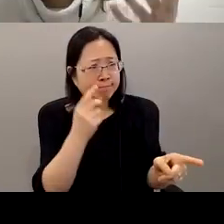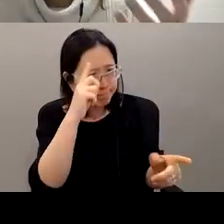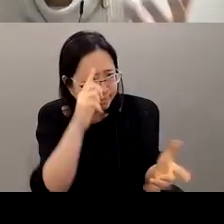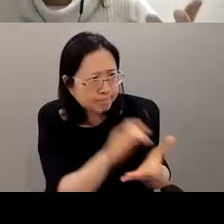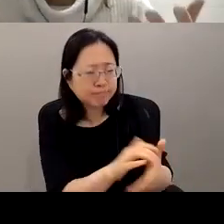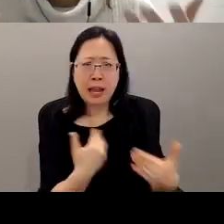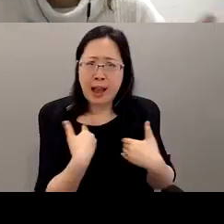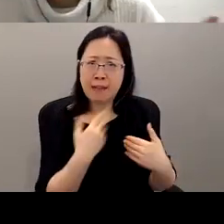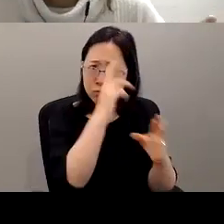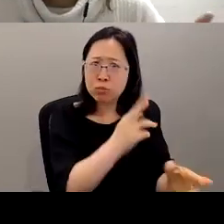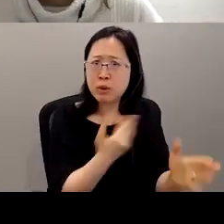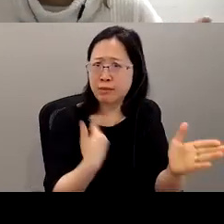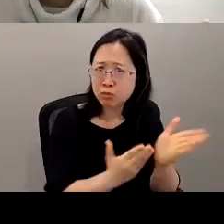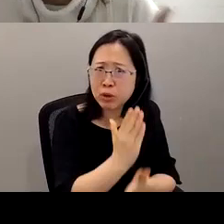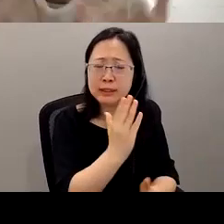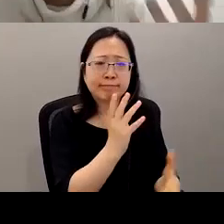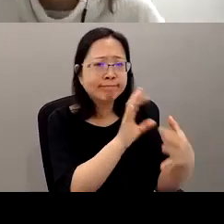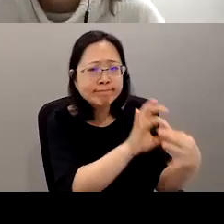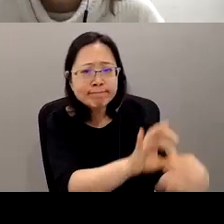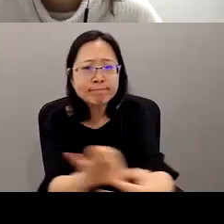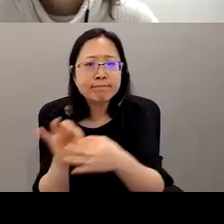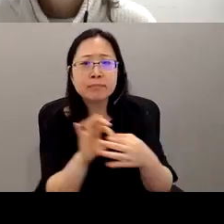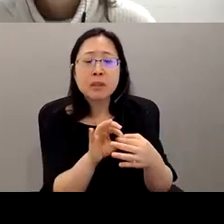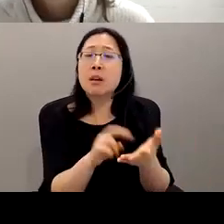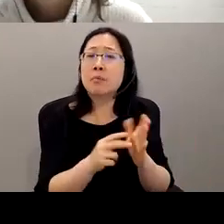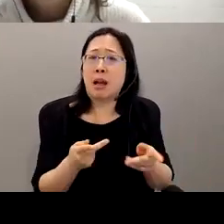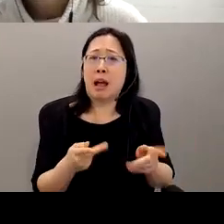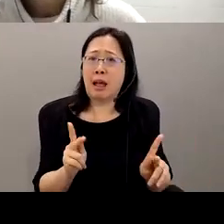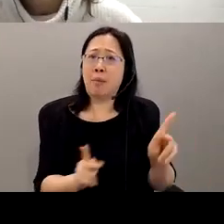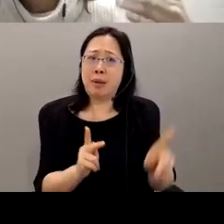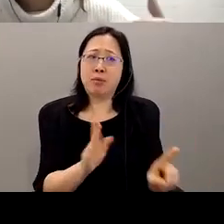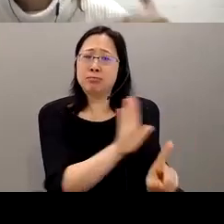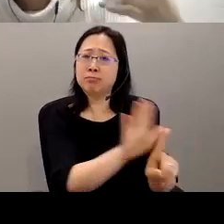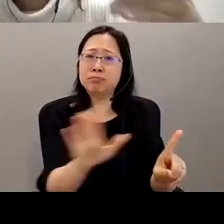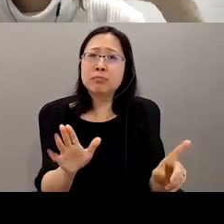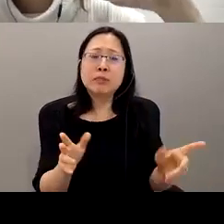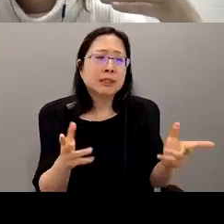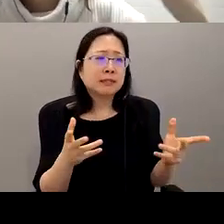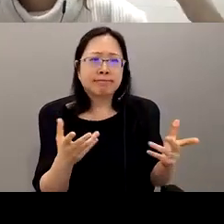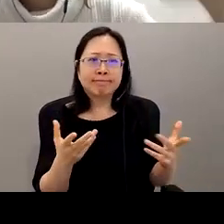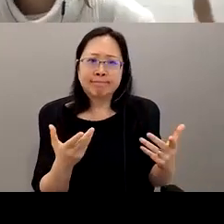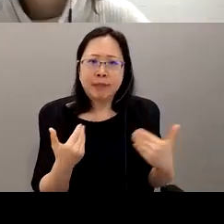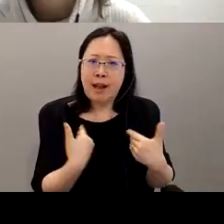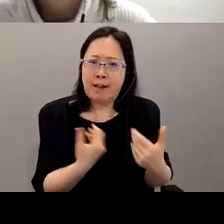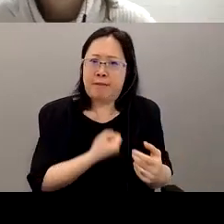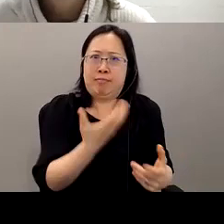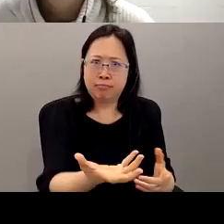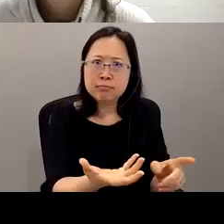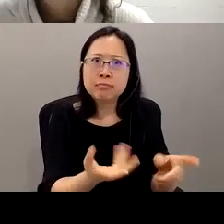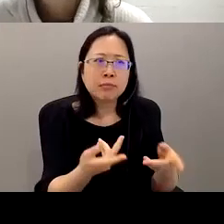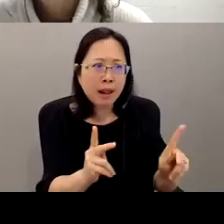sure that we hold all folks and create a space where hopefully they can reach where they want to go.